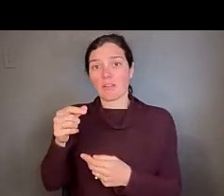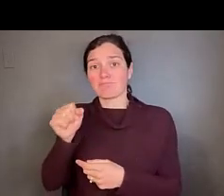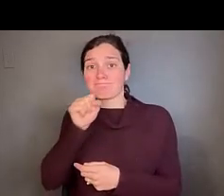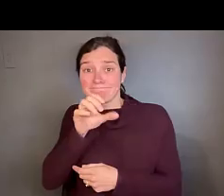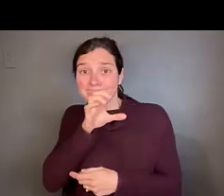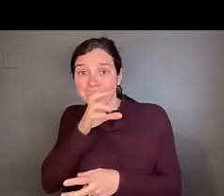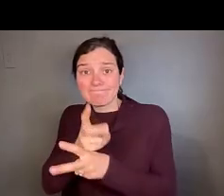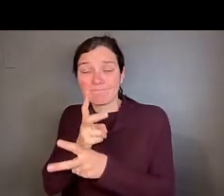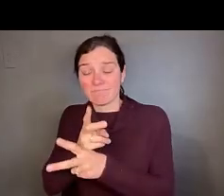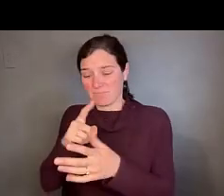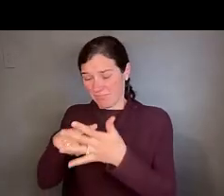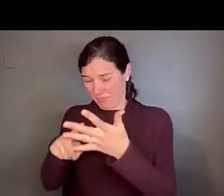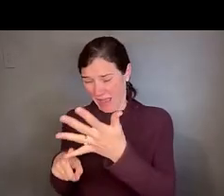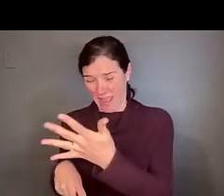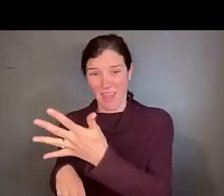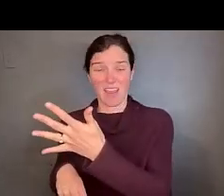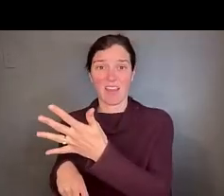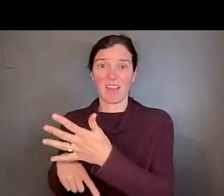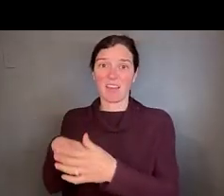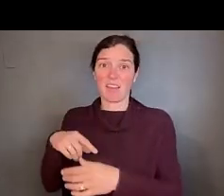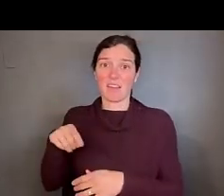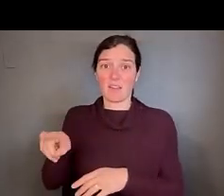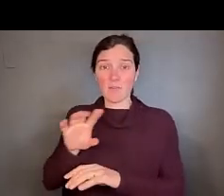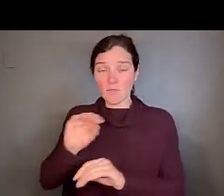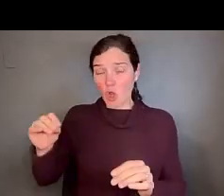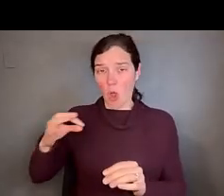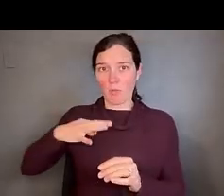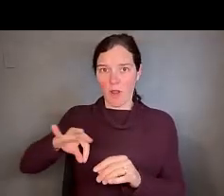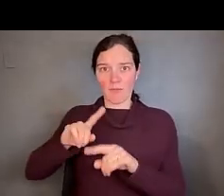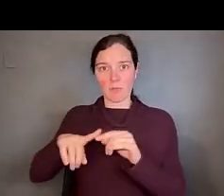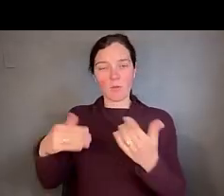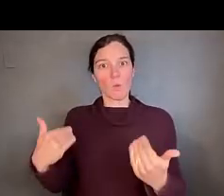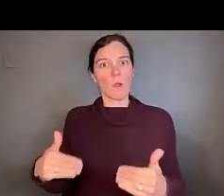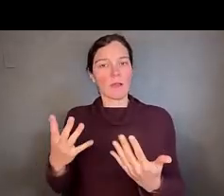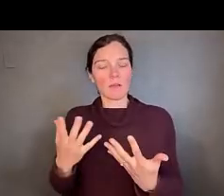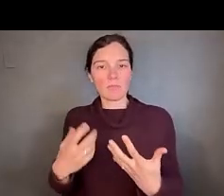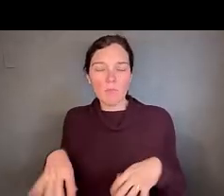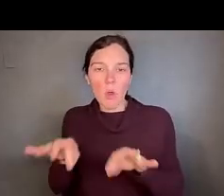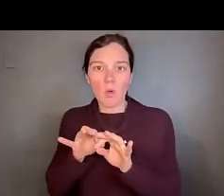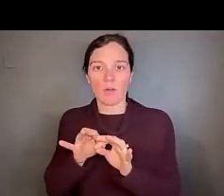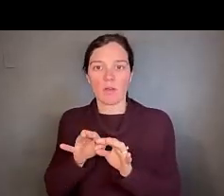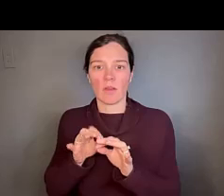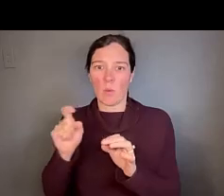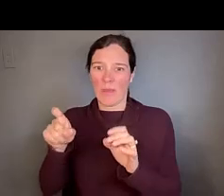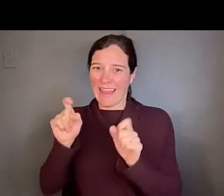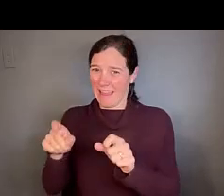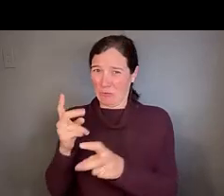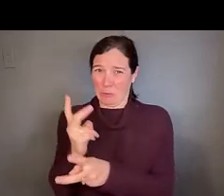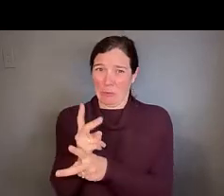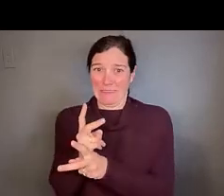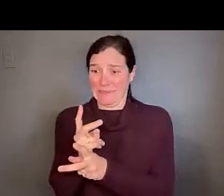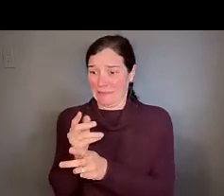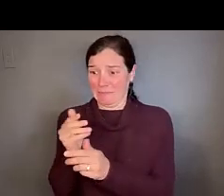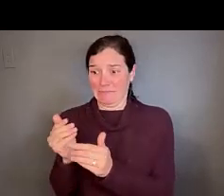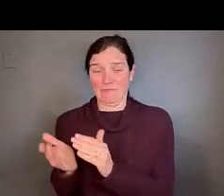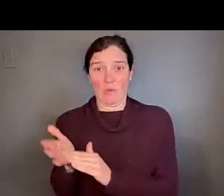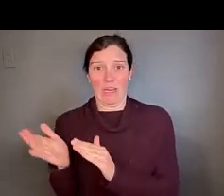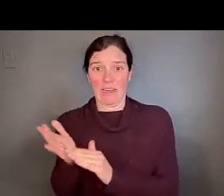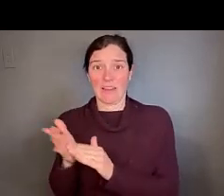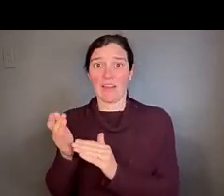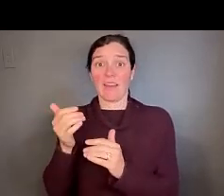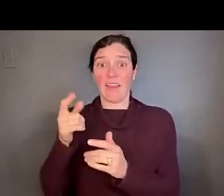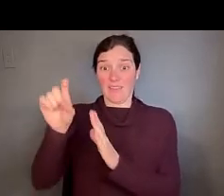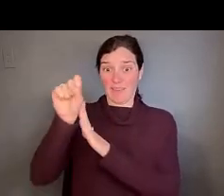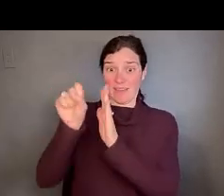geriatrics, you name it. That we need to do that as we ride through this challenge, and anything the state that can